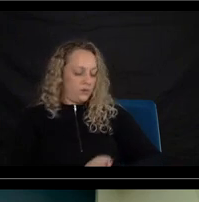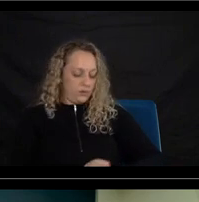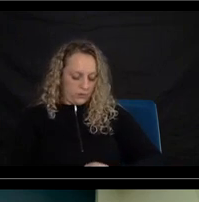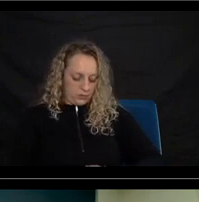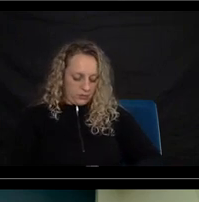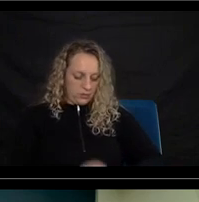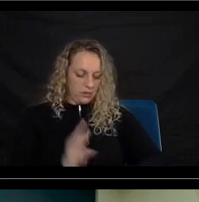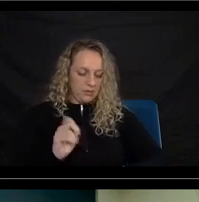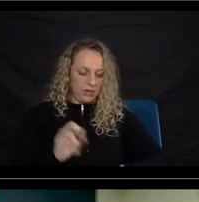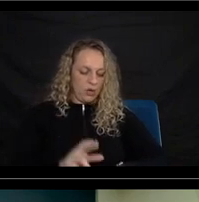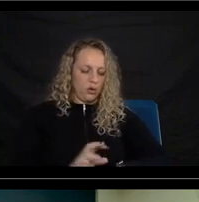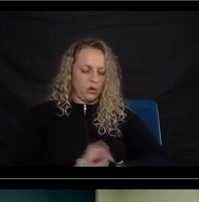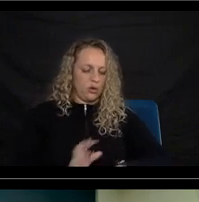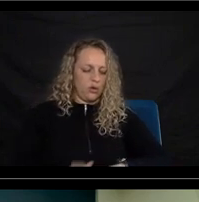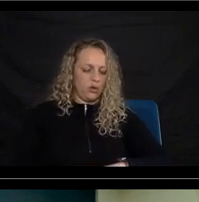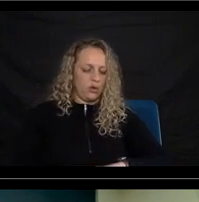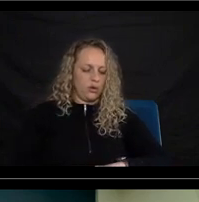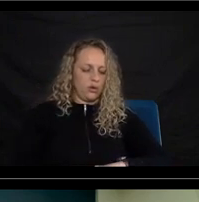Mayor?